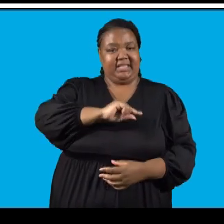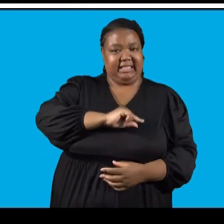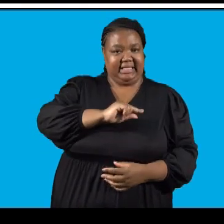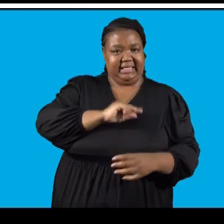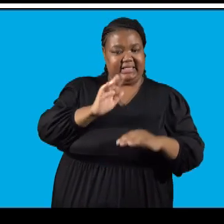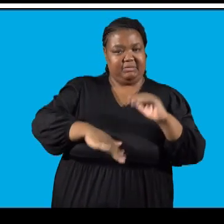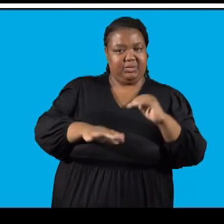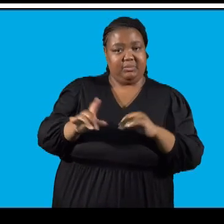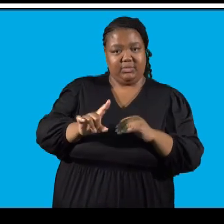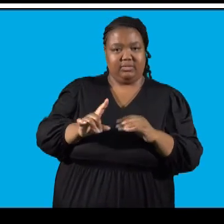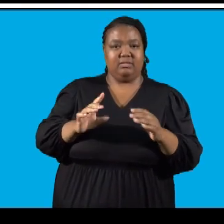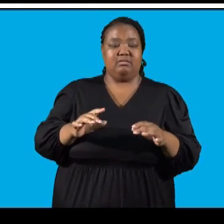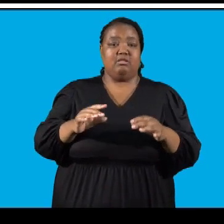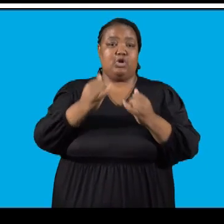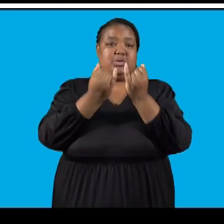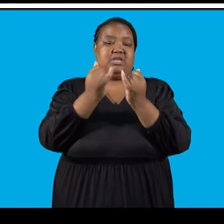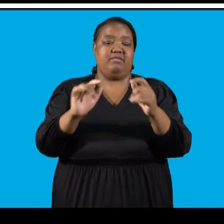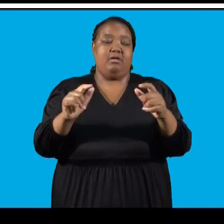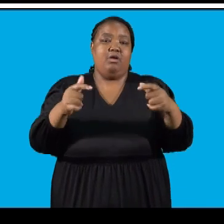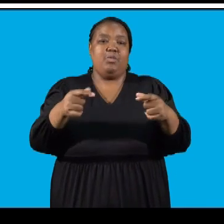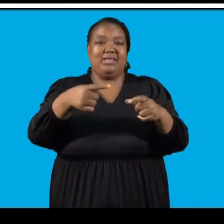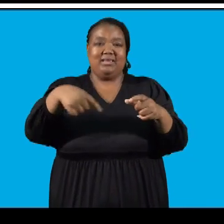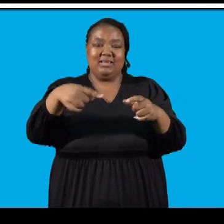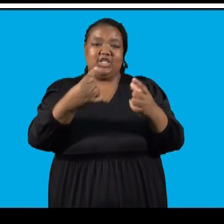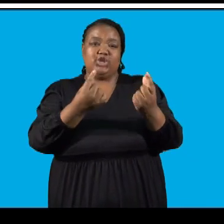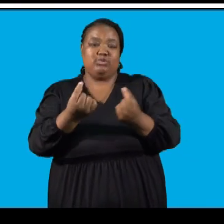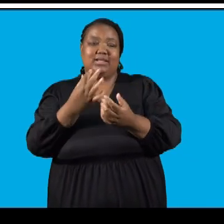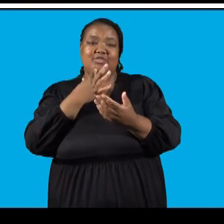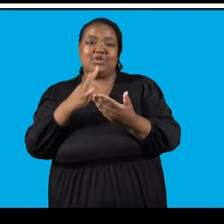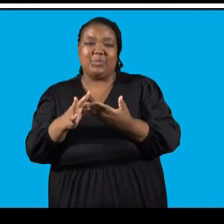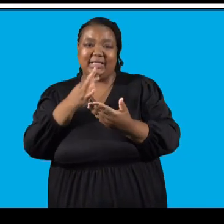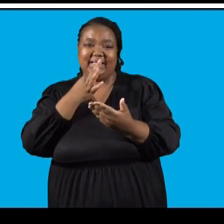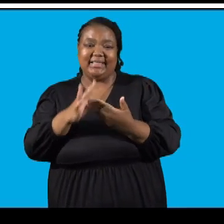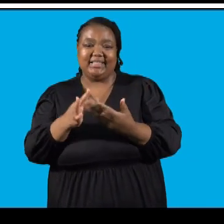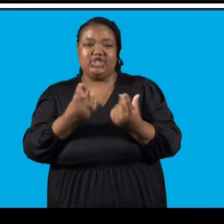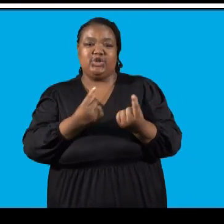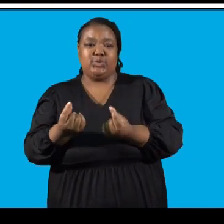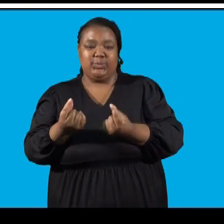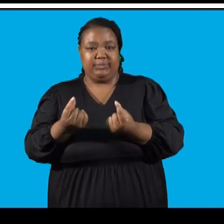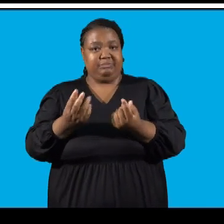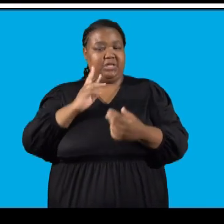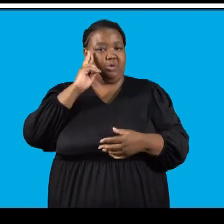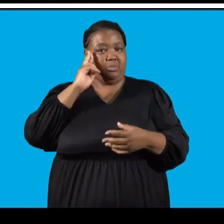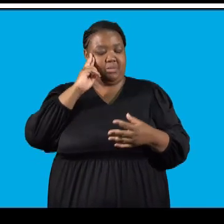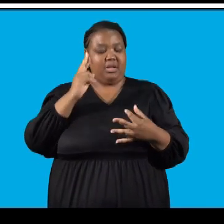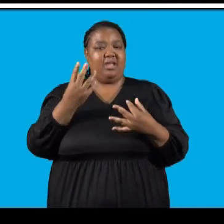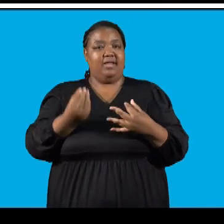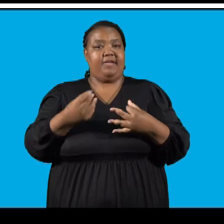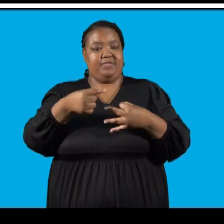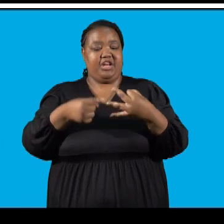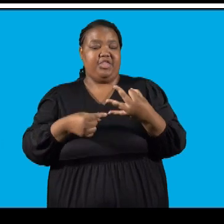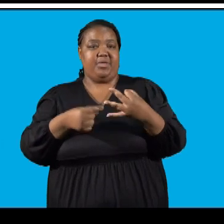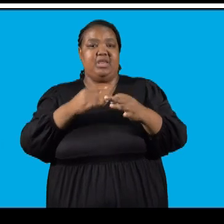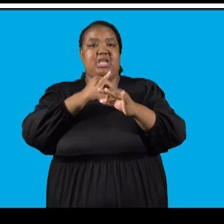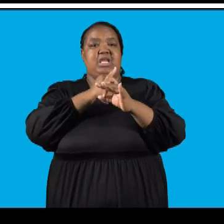are found guilty. So what the Competition Commission does in this instance, they only make recommendations. Remember, we've